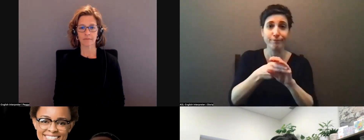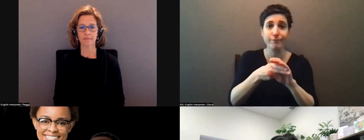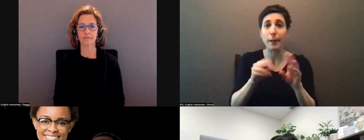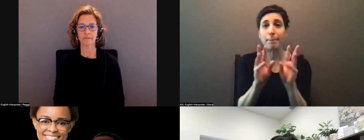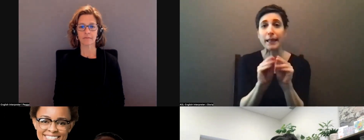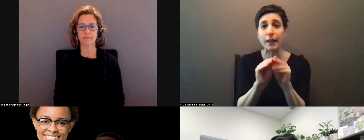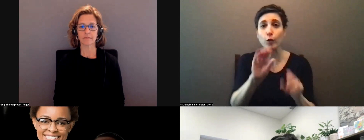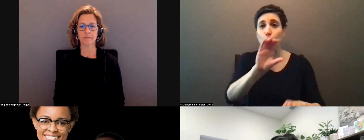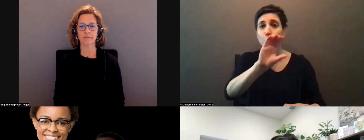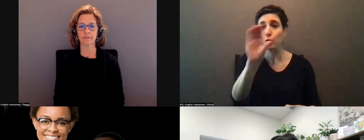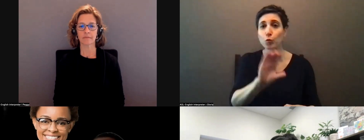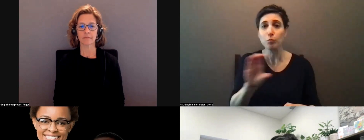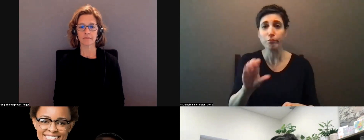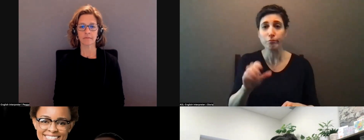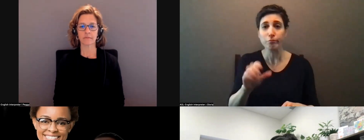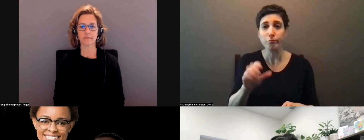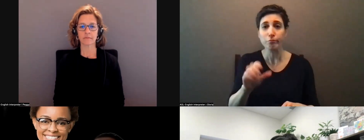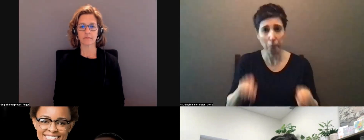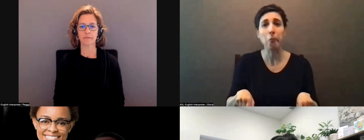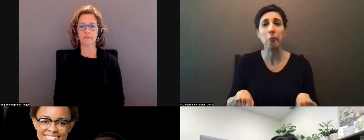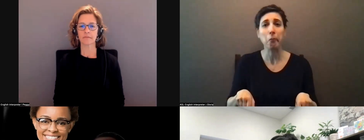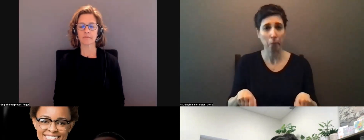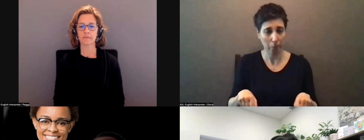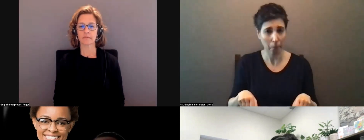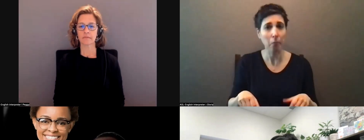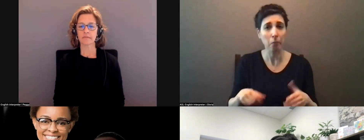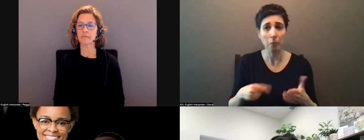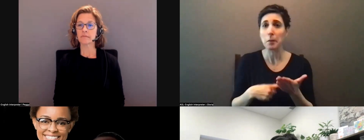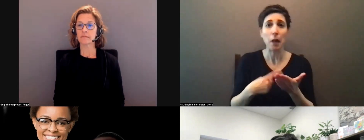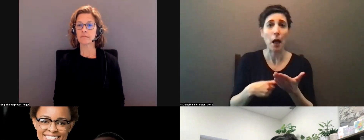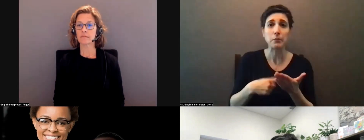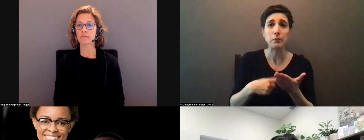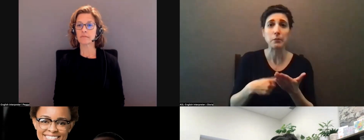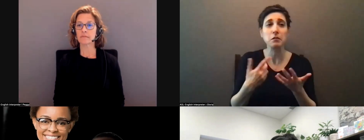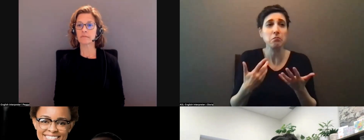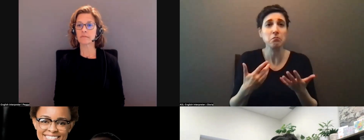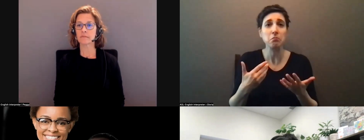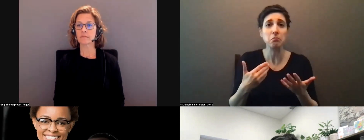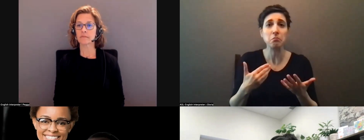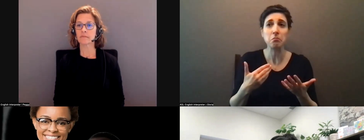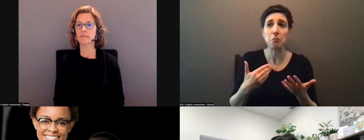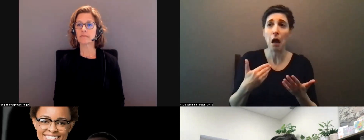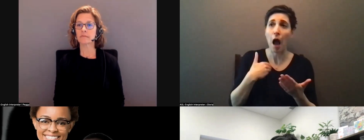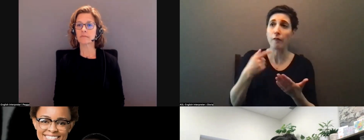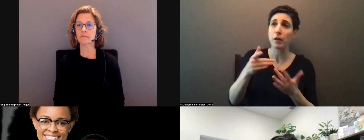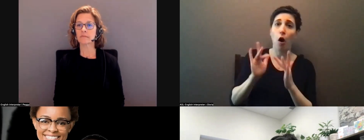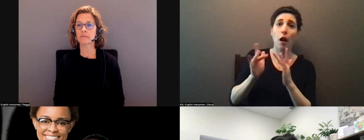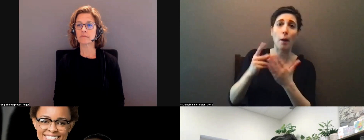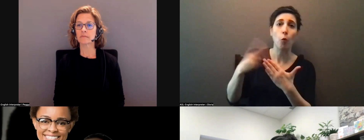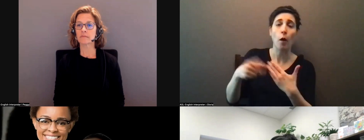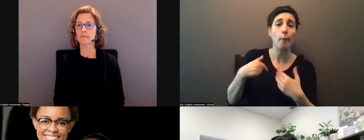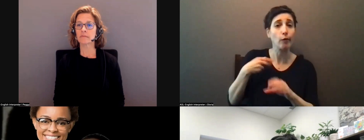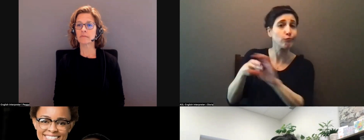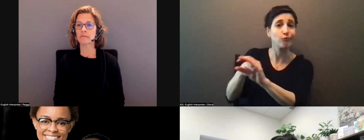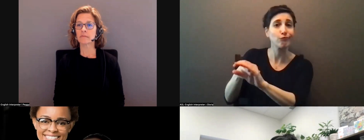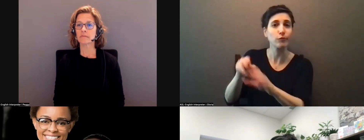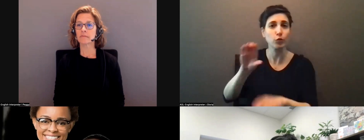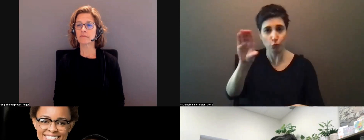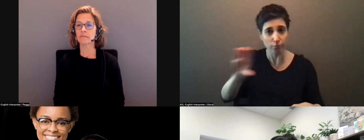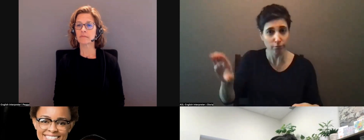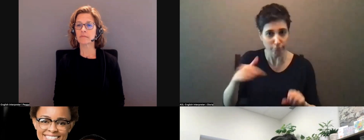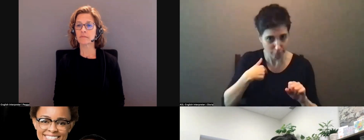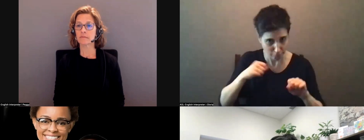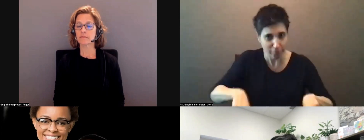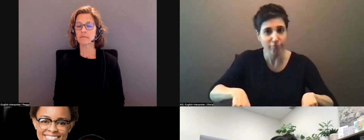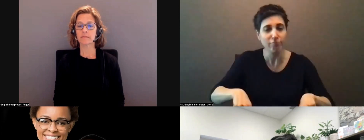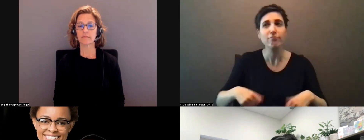Zoom, like even the churches sometimes, like there's programs that like I'm able to join on Zoom, and